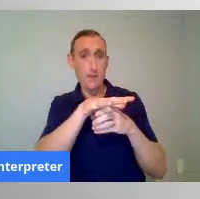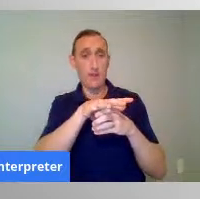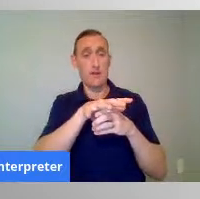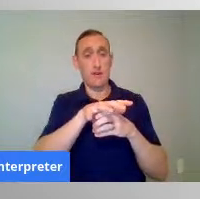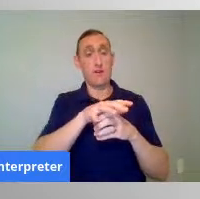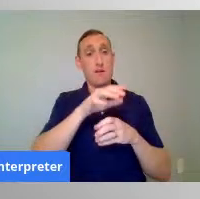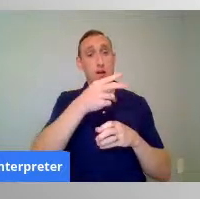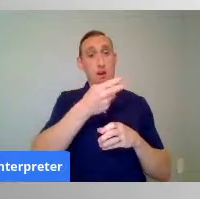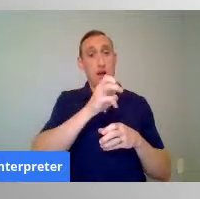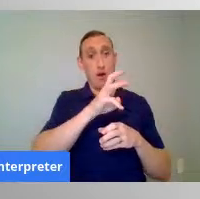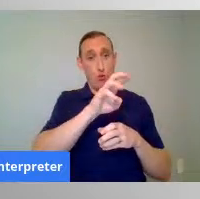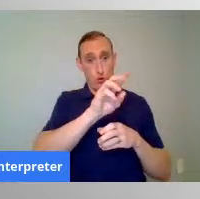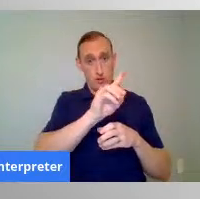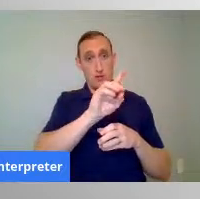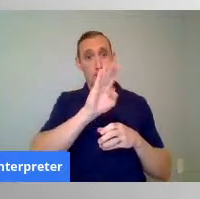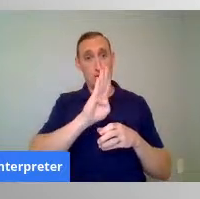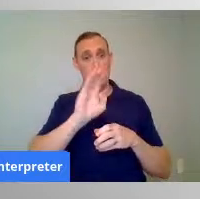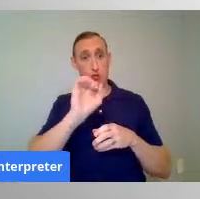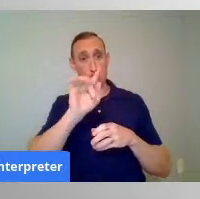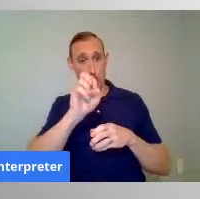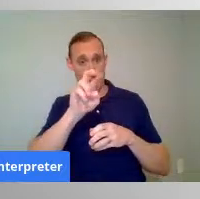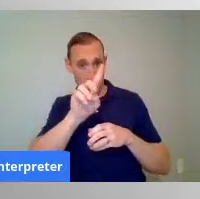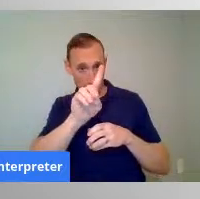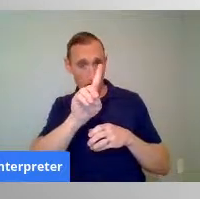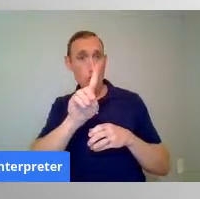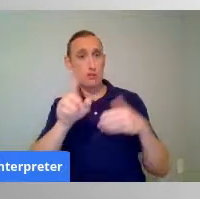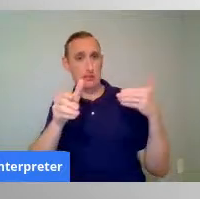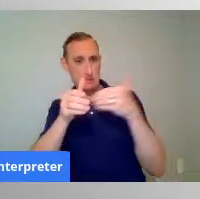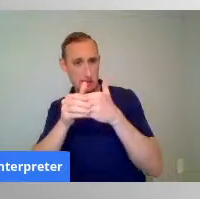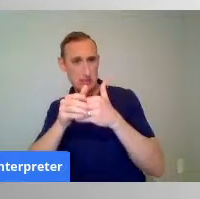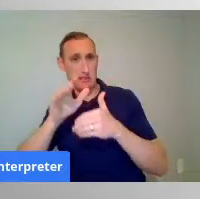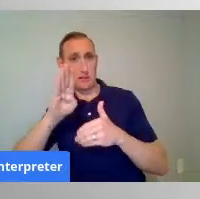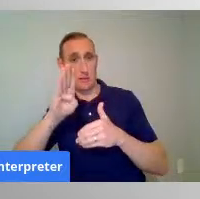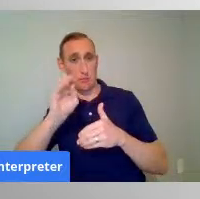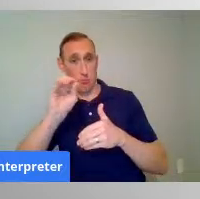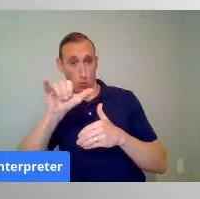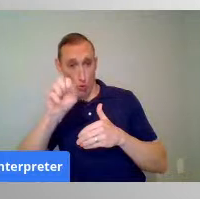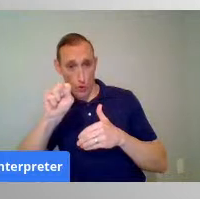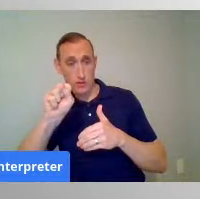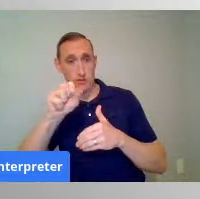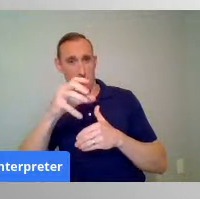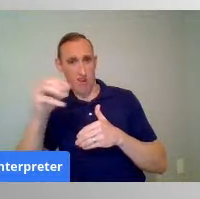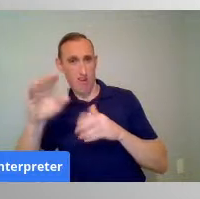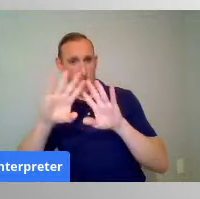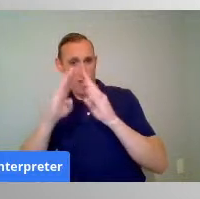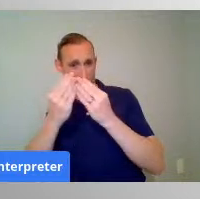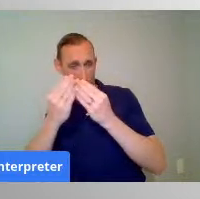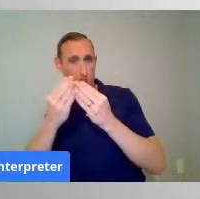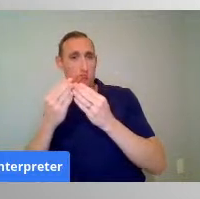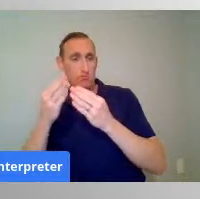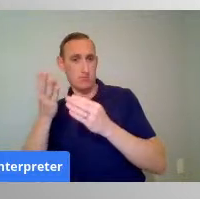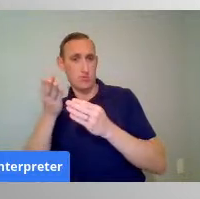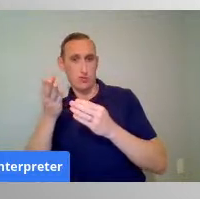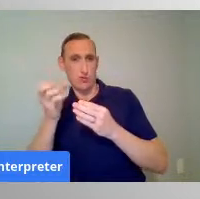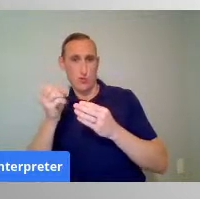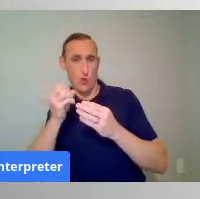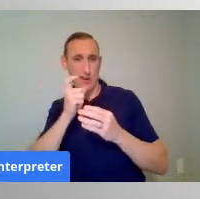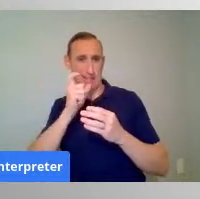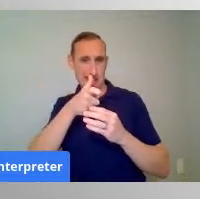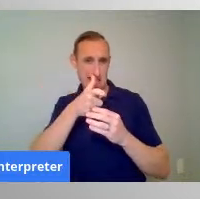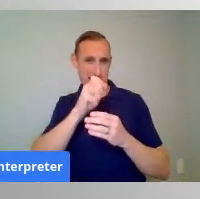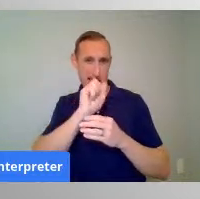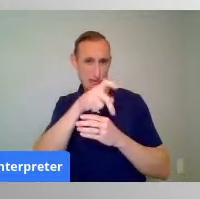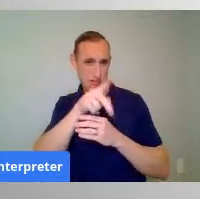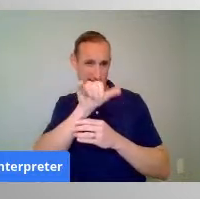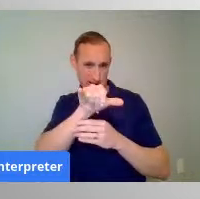that need wouldn't be as great as it might be at a Timothy or a Barnett Shoals, where you might not have